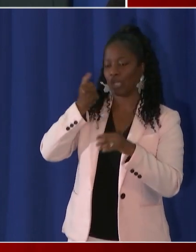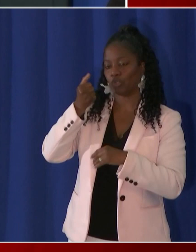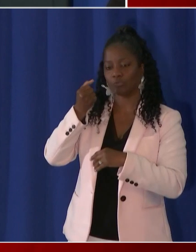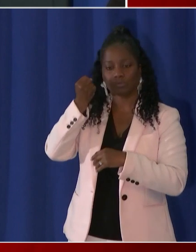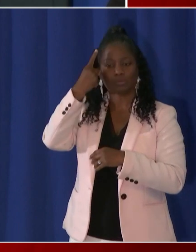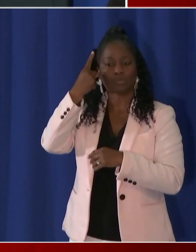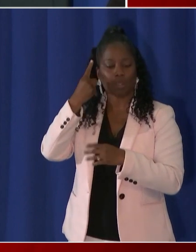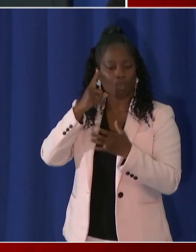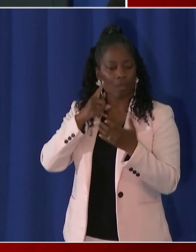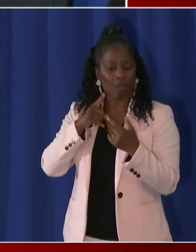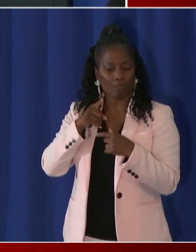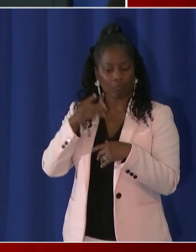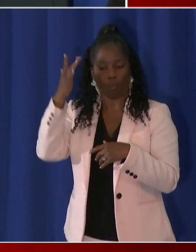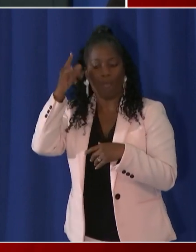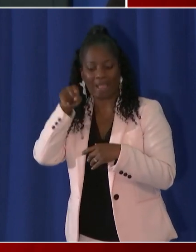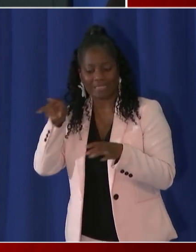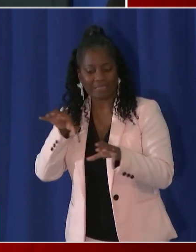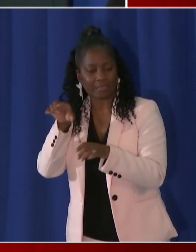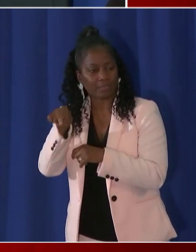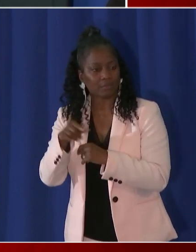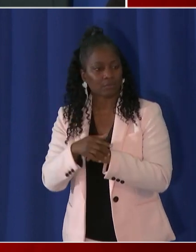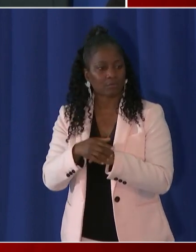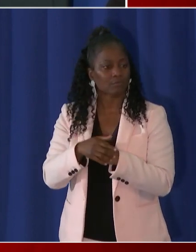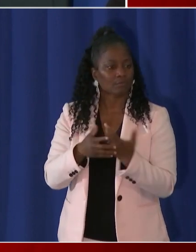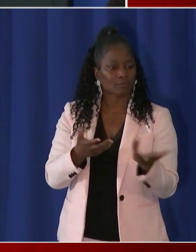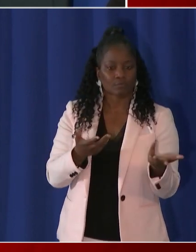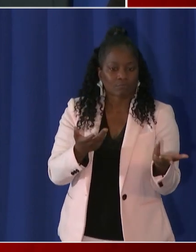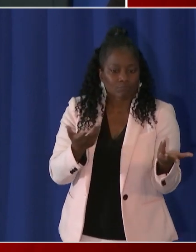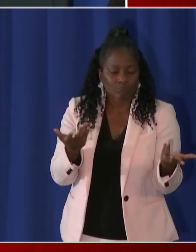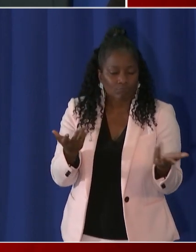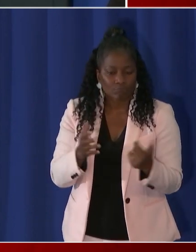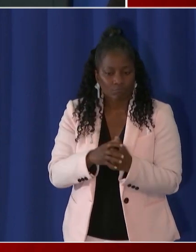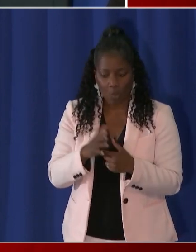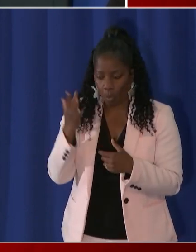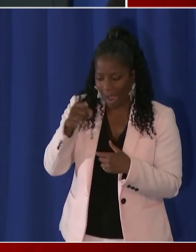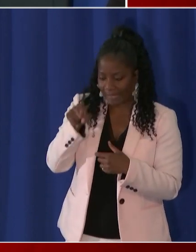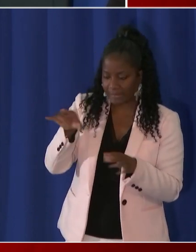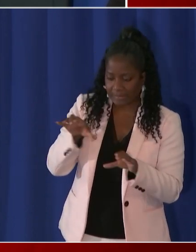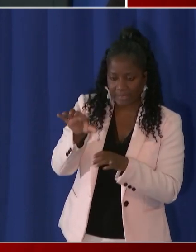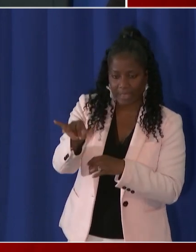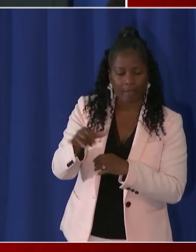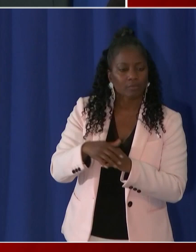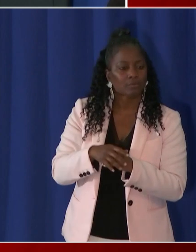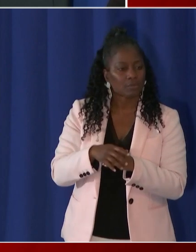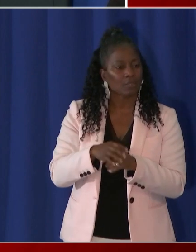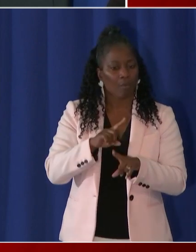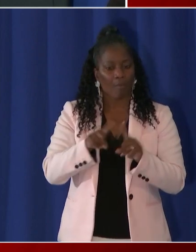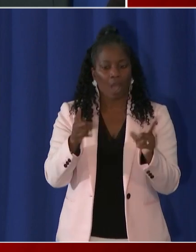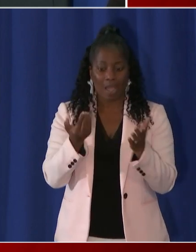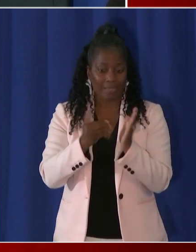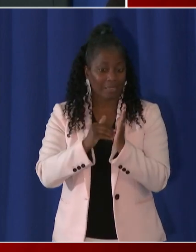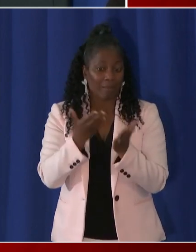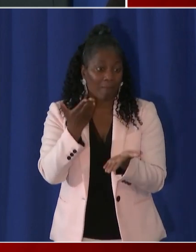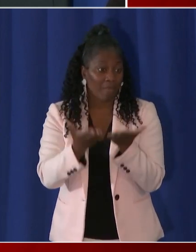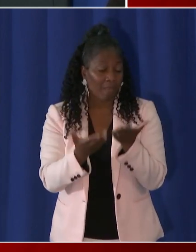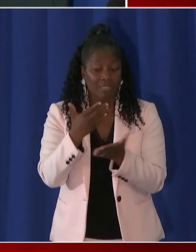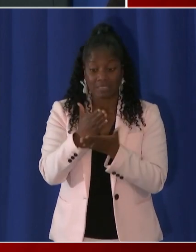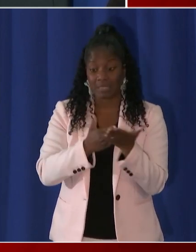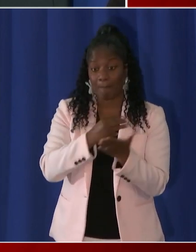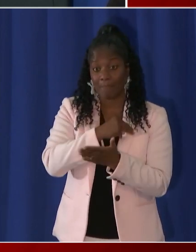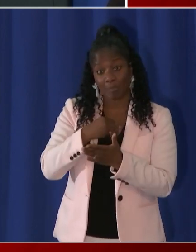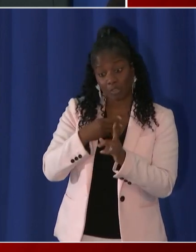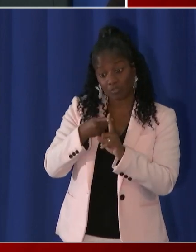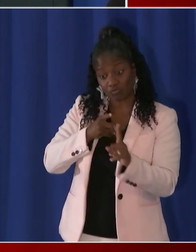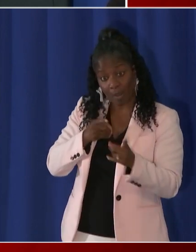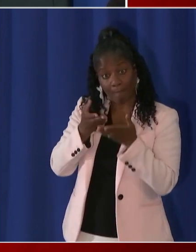understanding of why he was doing this, at least through his lens, why he did what he did. And again, and maybe there's some members in the